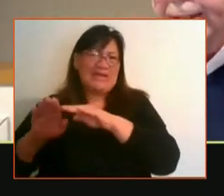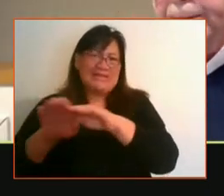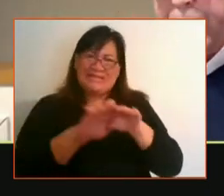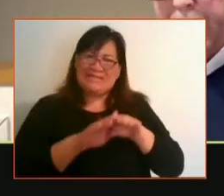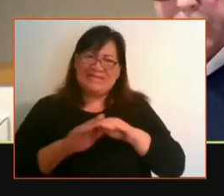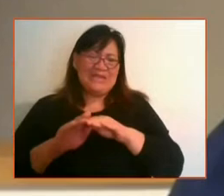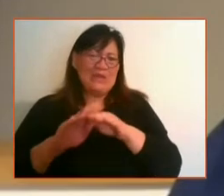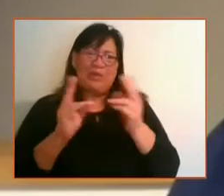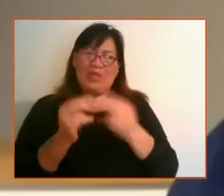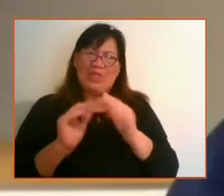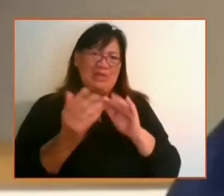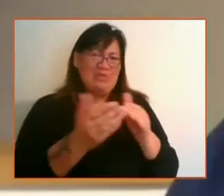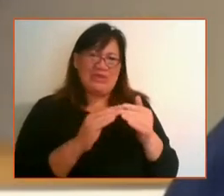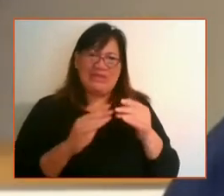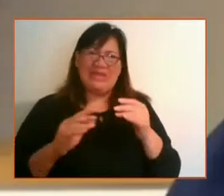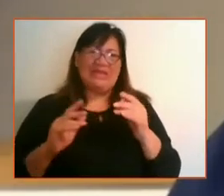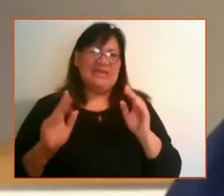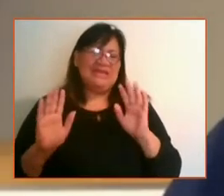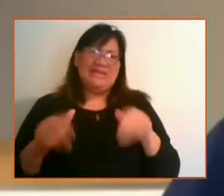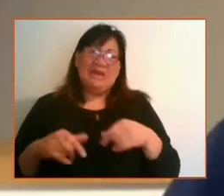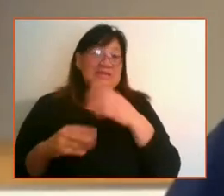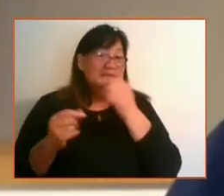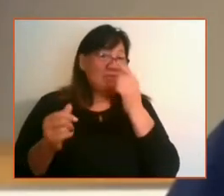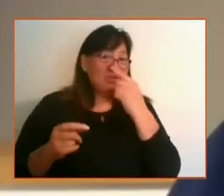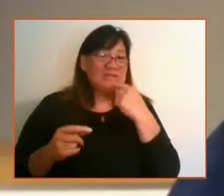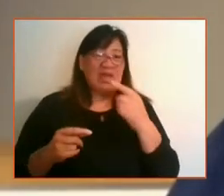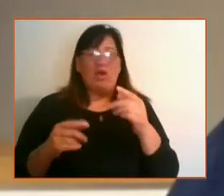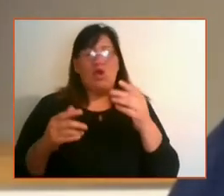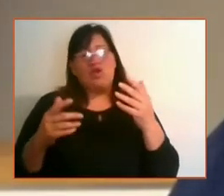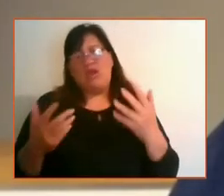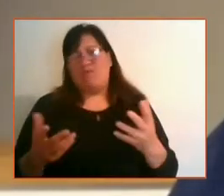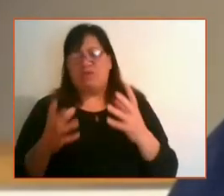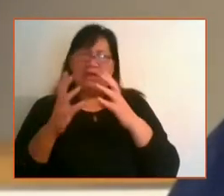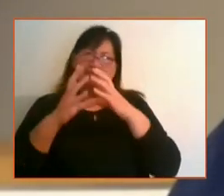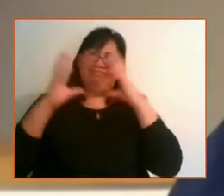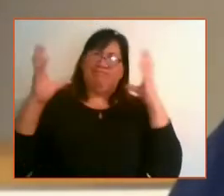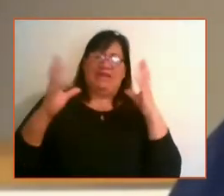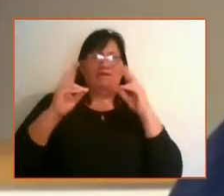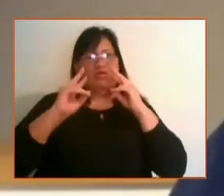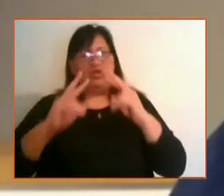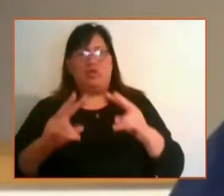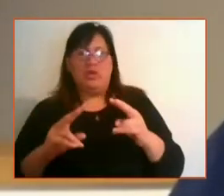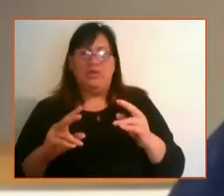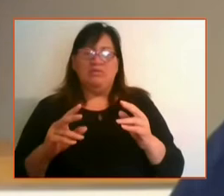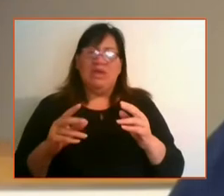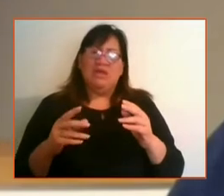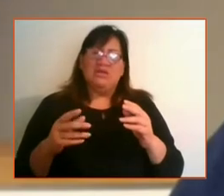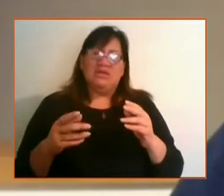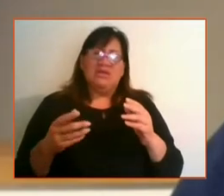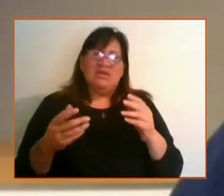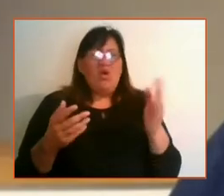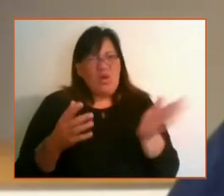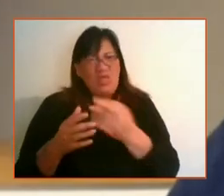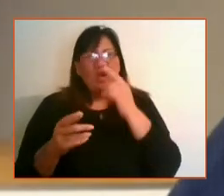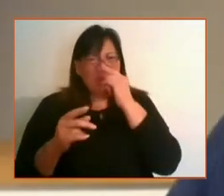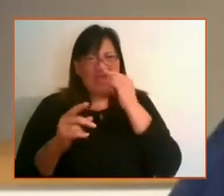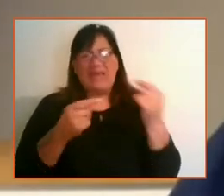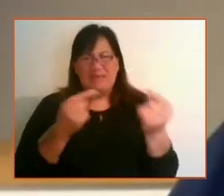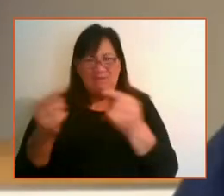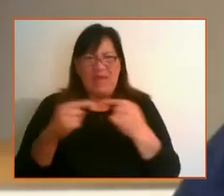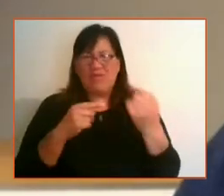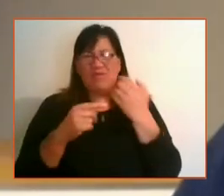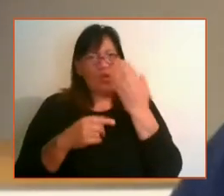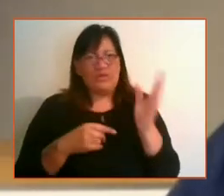And, you know, people might say, well, you've got to take a pragmatic view. And look, all of those become debates, as Carmel said,